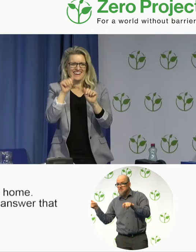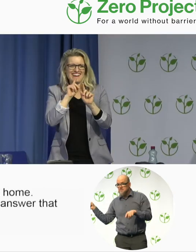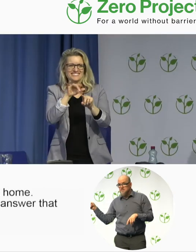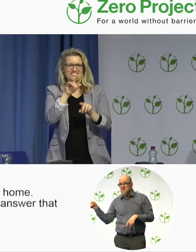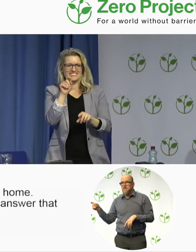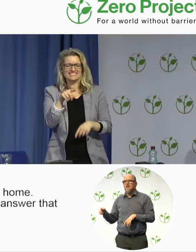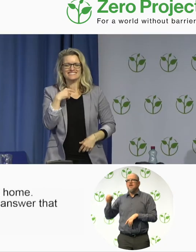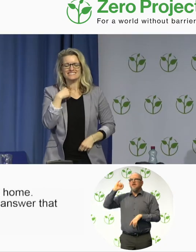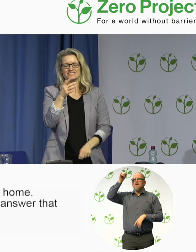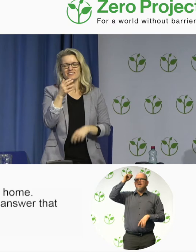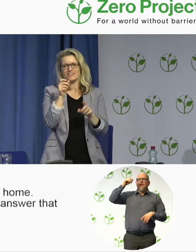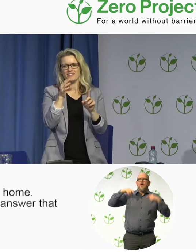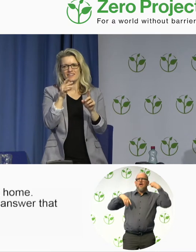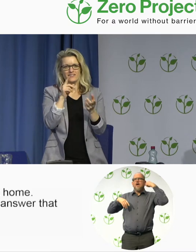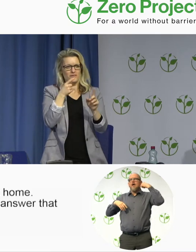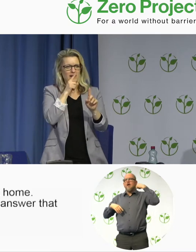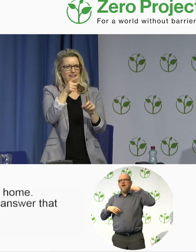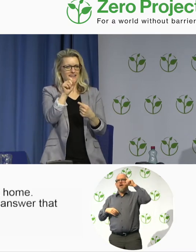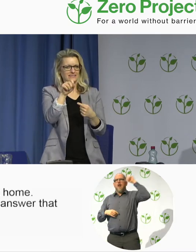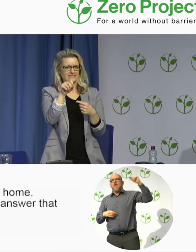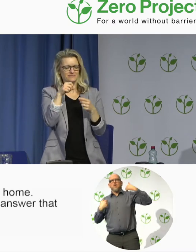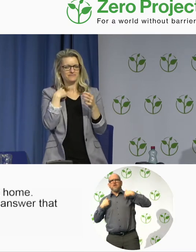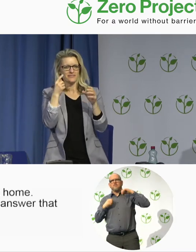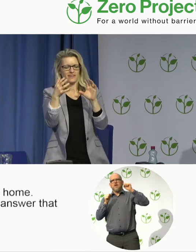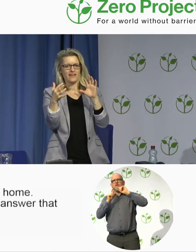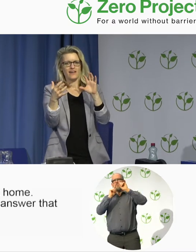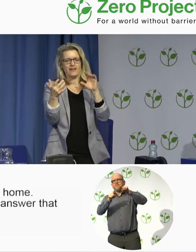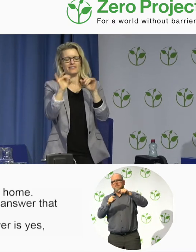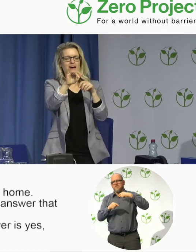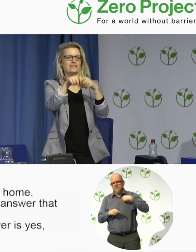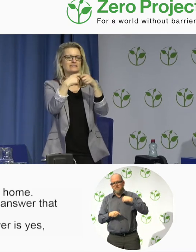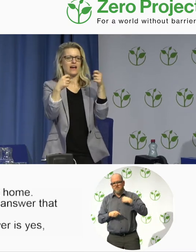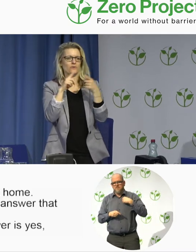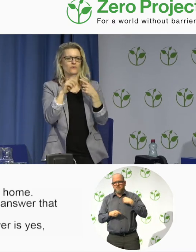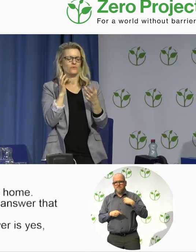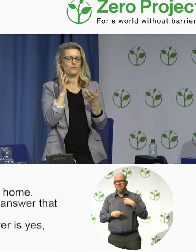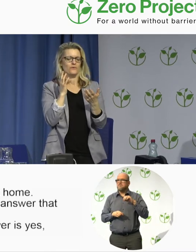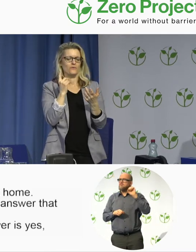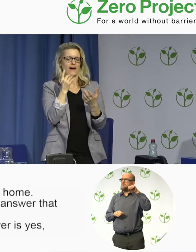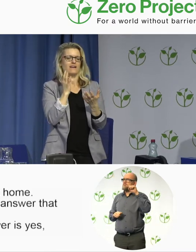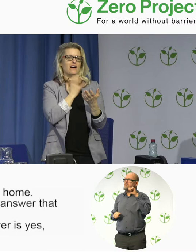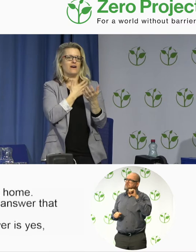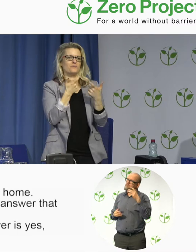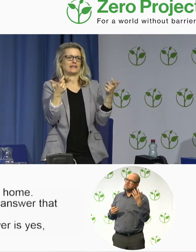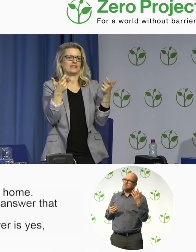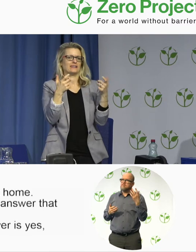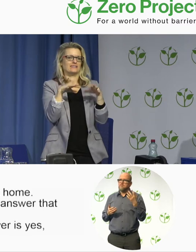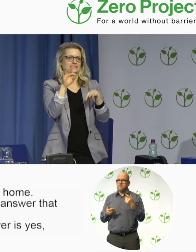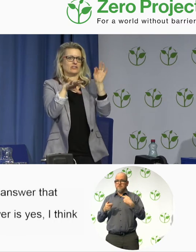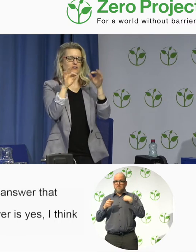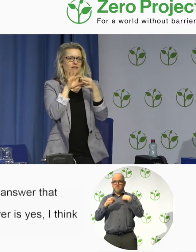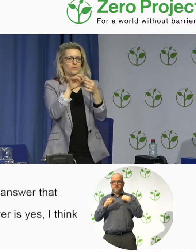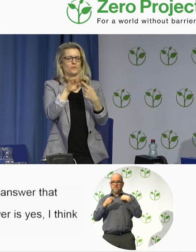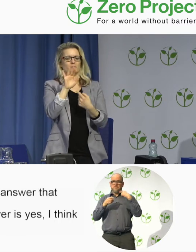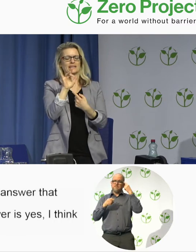Gallaudet. Okay. He said that the person from Gallaudet could answer that, so I guess I'll respond. The short answer is yes. I think that that ties into